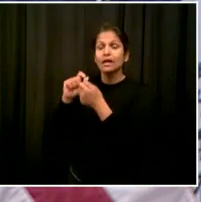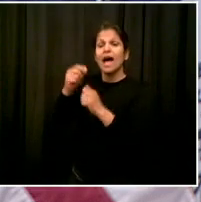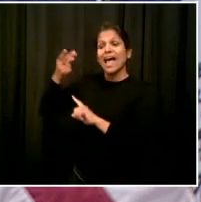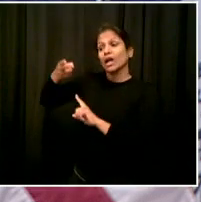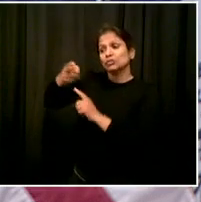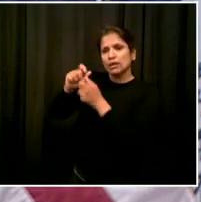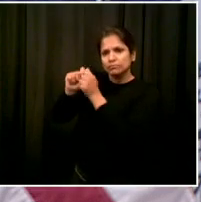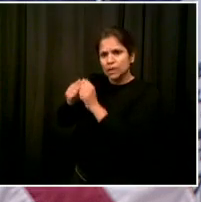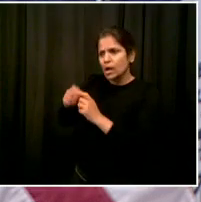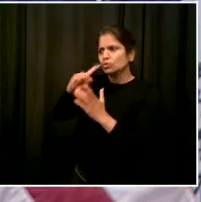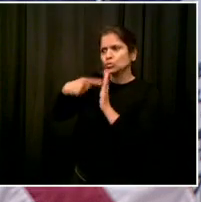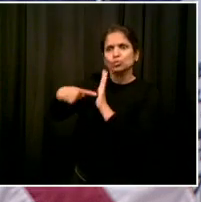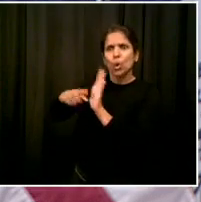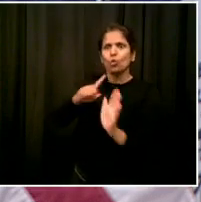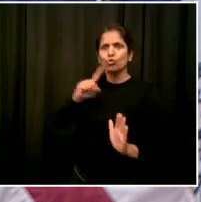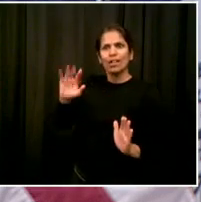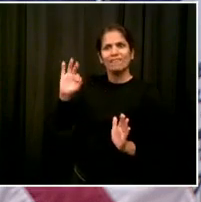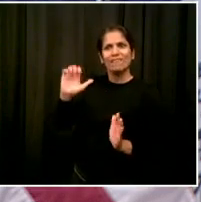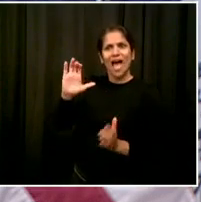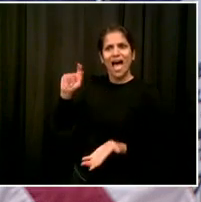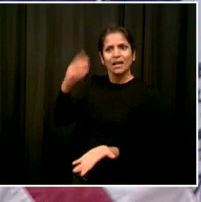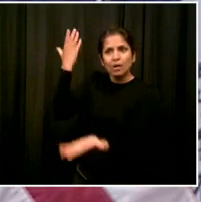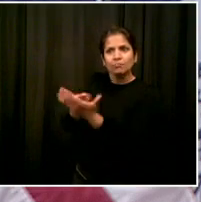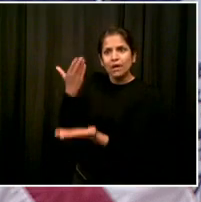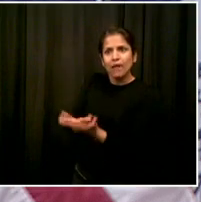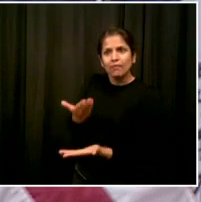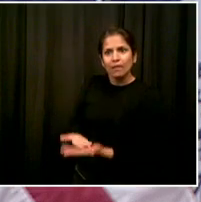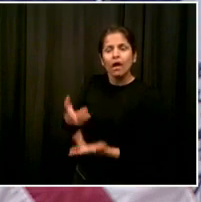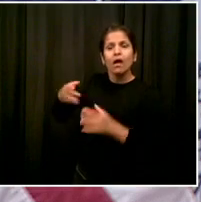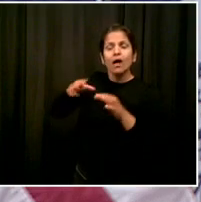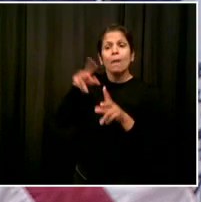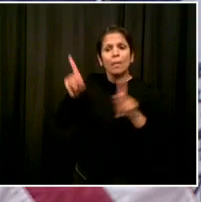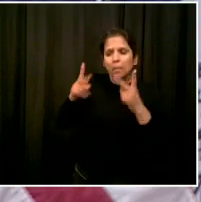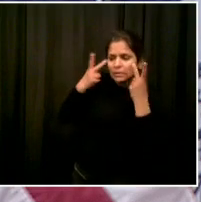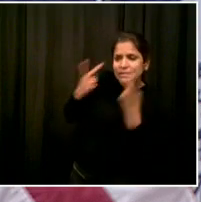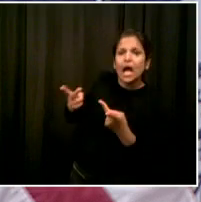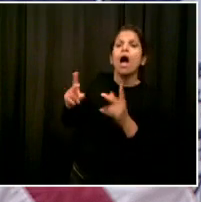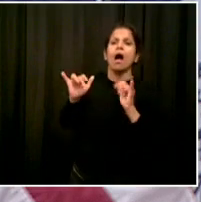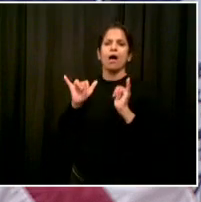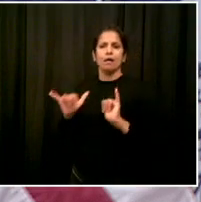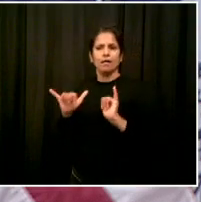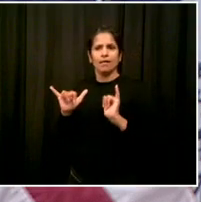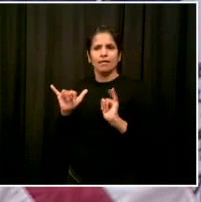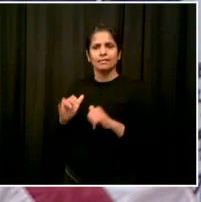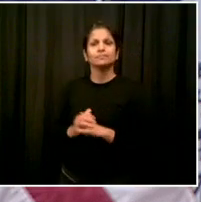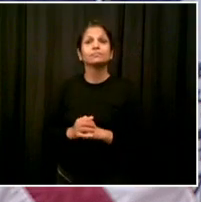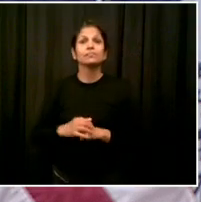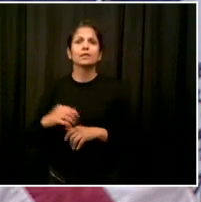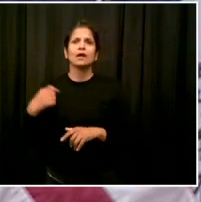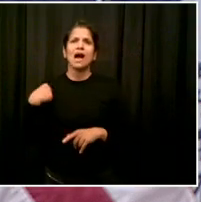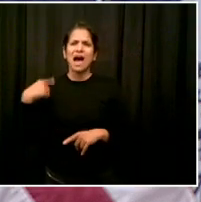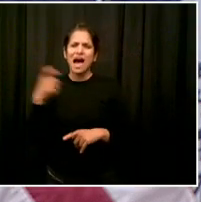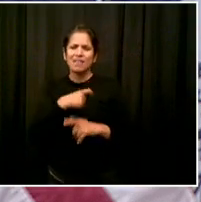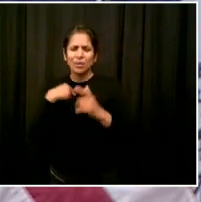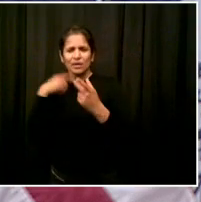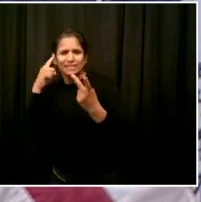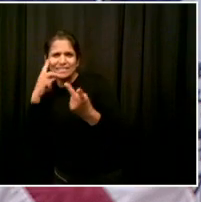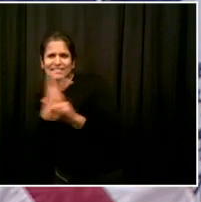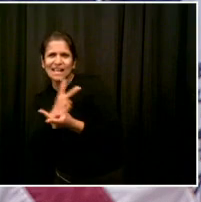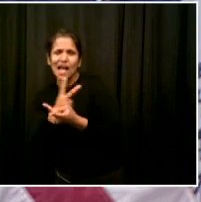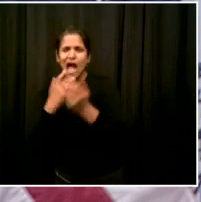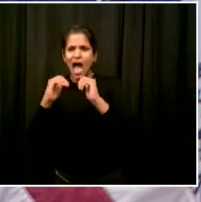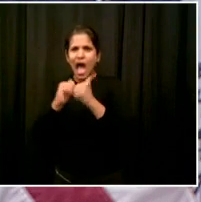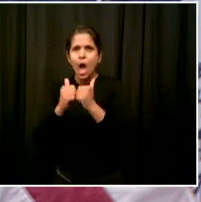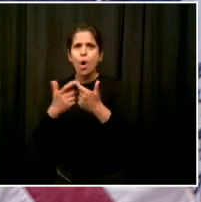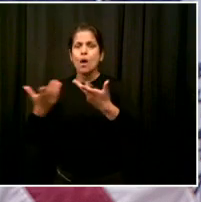that are racist and discriminatory, changing structures that are inherently institutionally racist, breaking them down. There's so much we